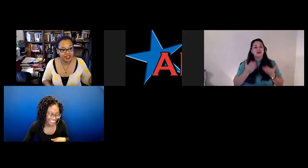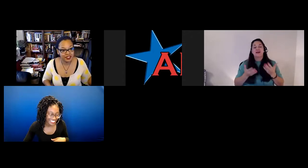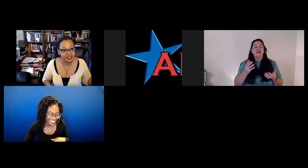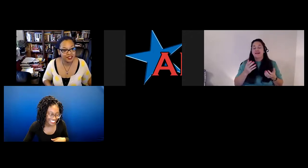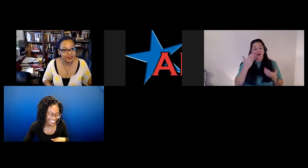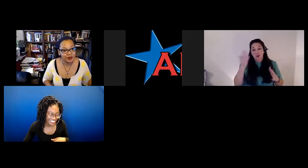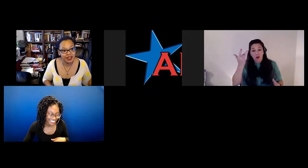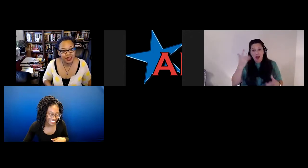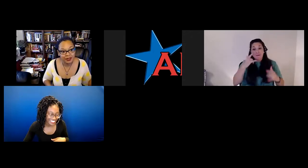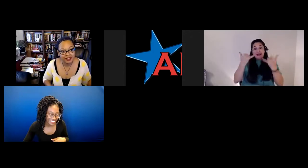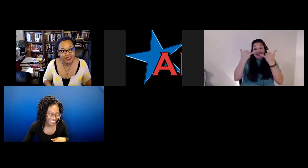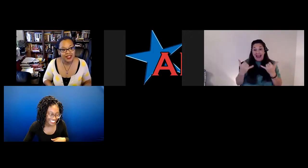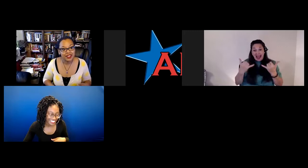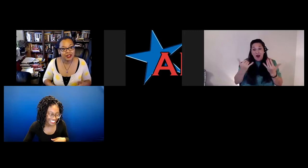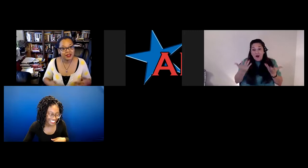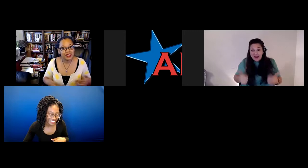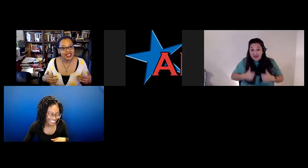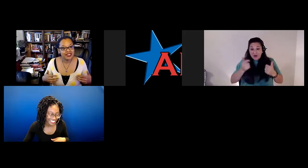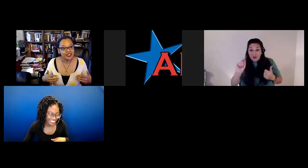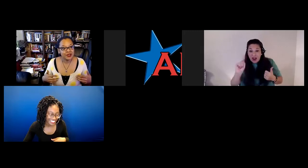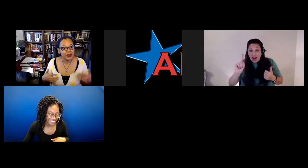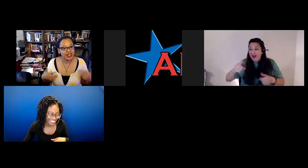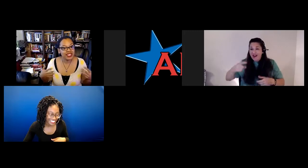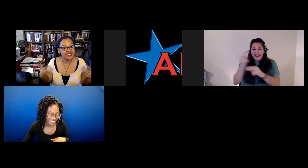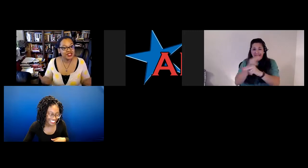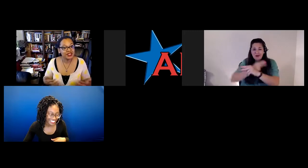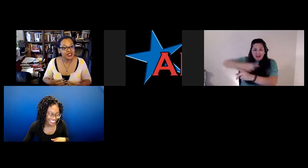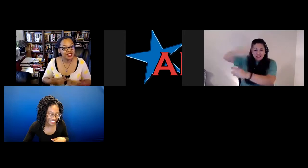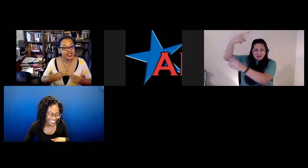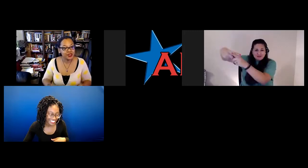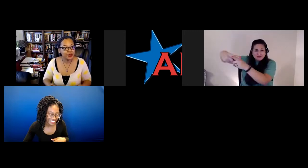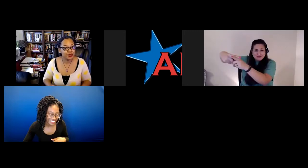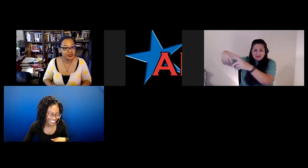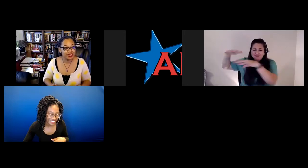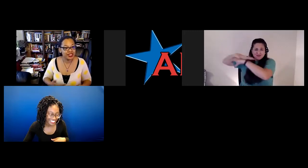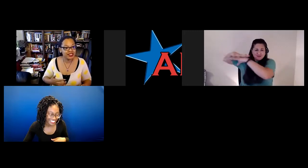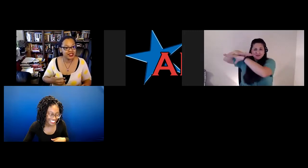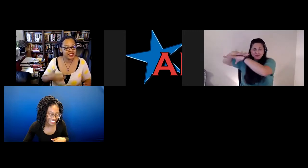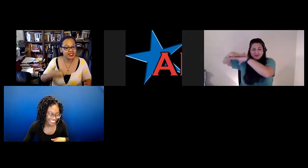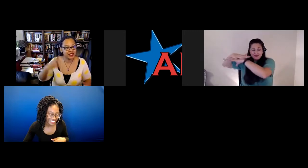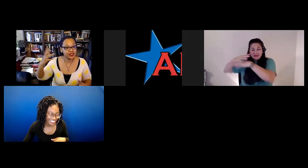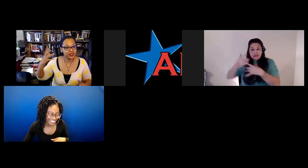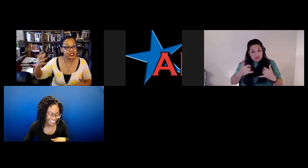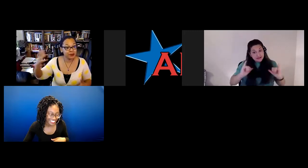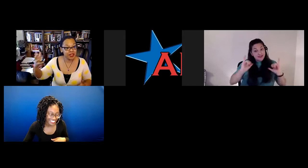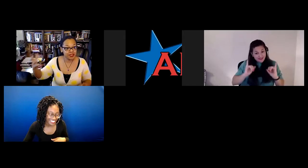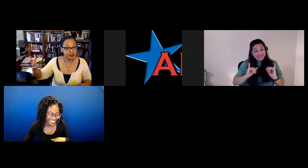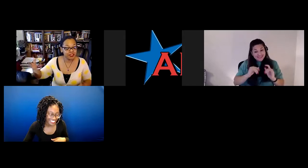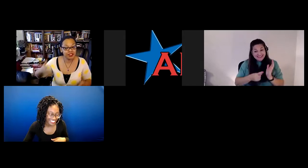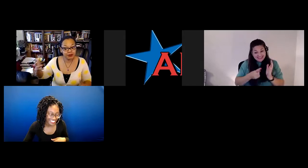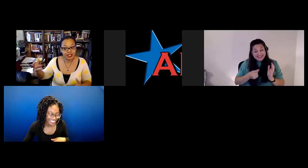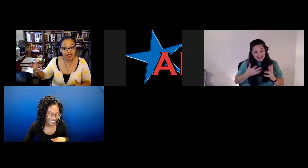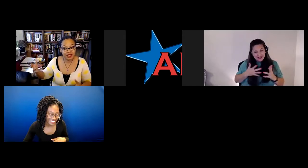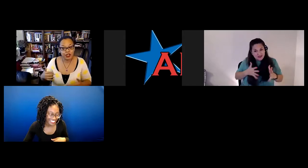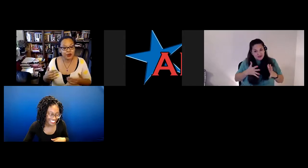the intersection of two highways. And so while I still get very startled, it's also, there's